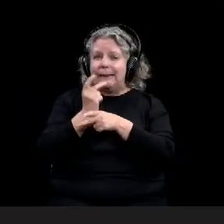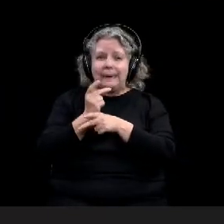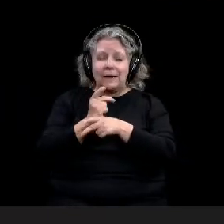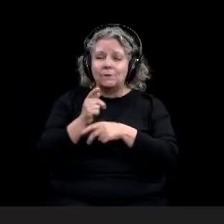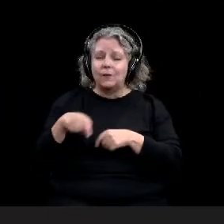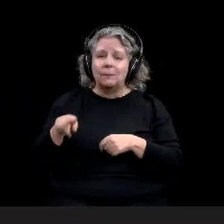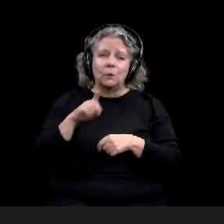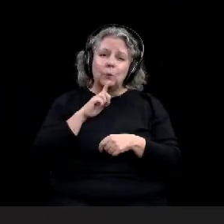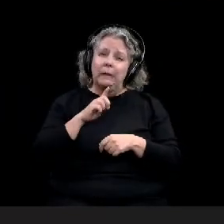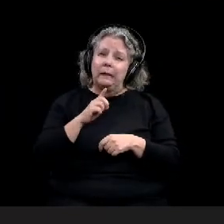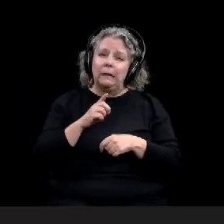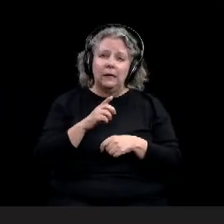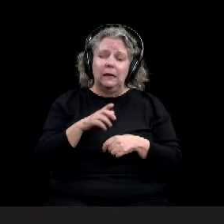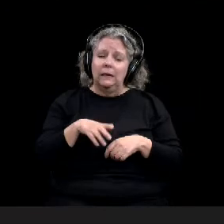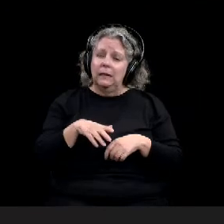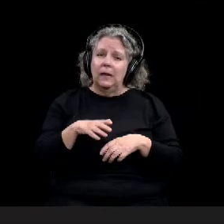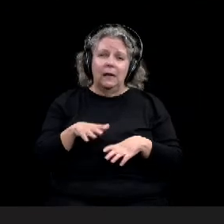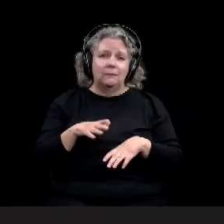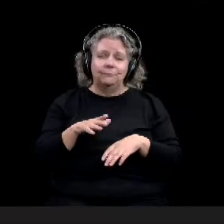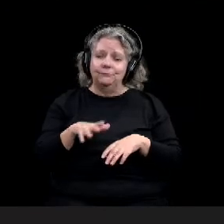been interesting over the last several weeks.